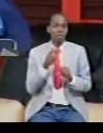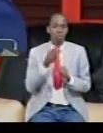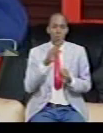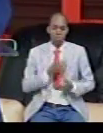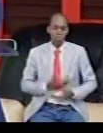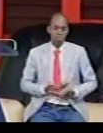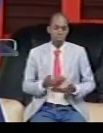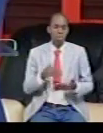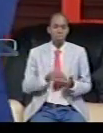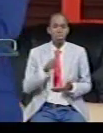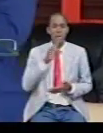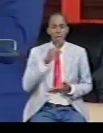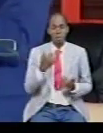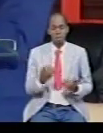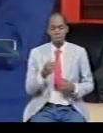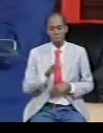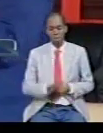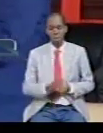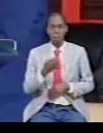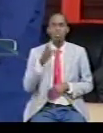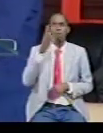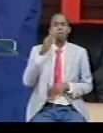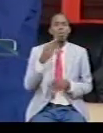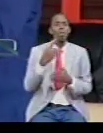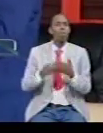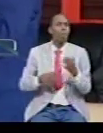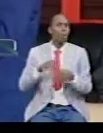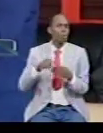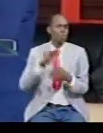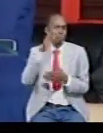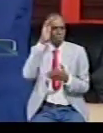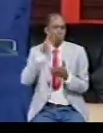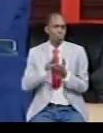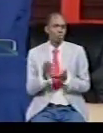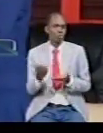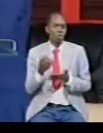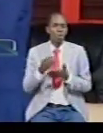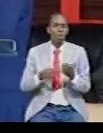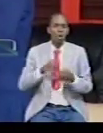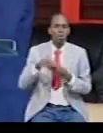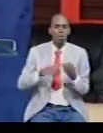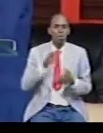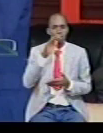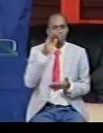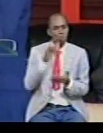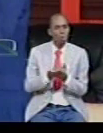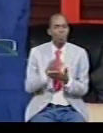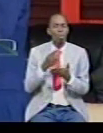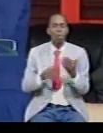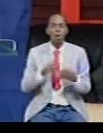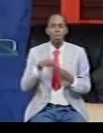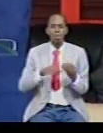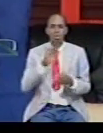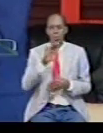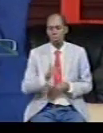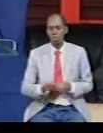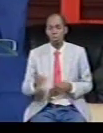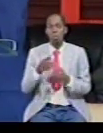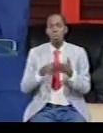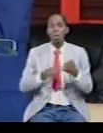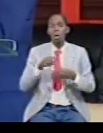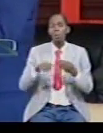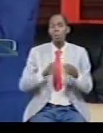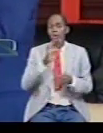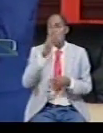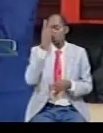you are a child of God. How about your husband? How about your wife? How about your children? How about your parents? How about